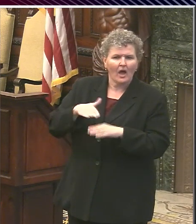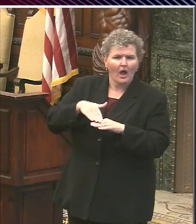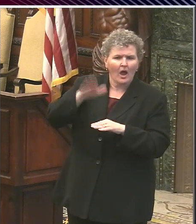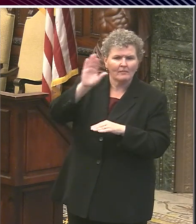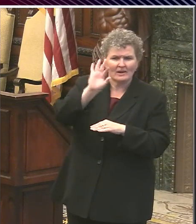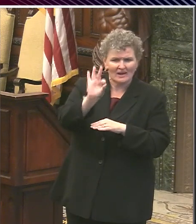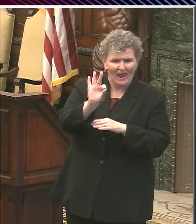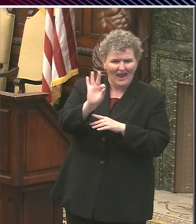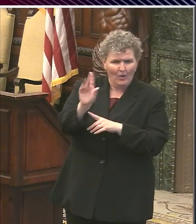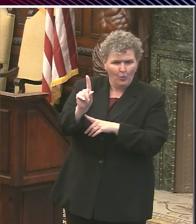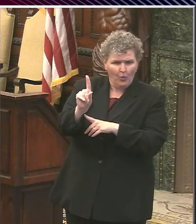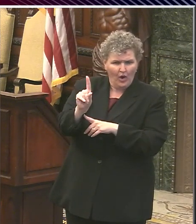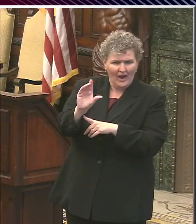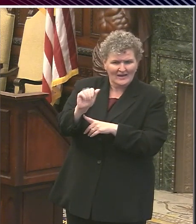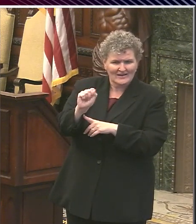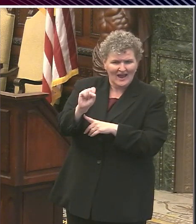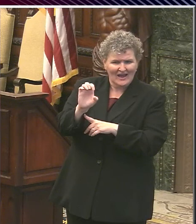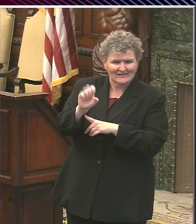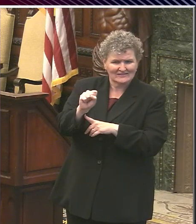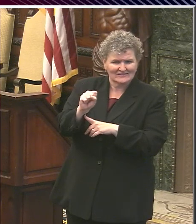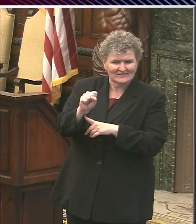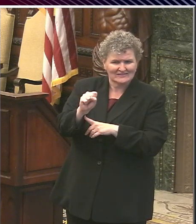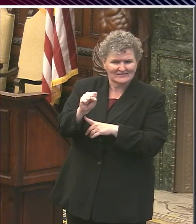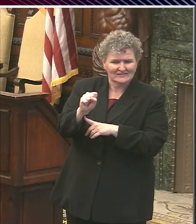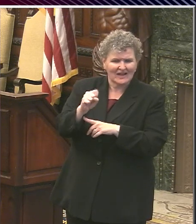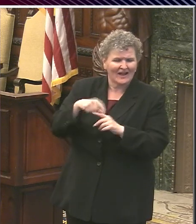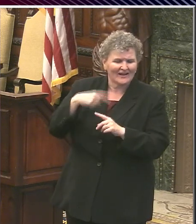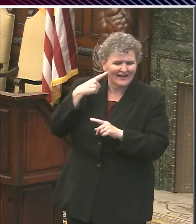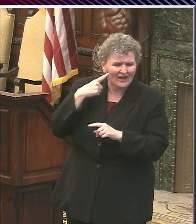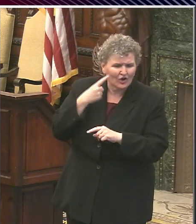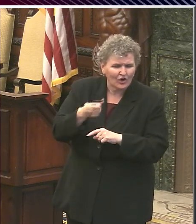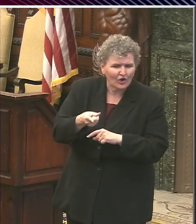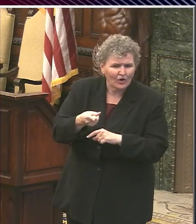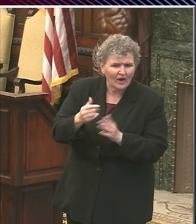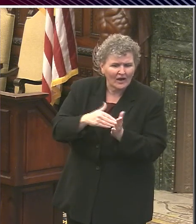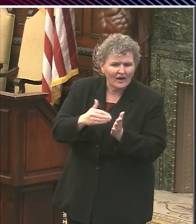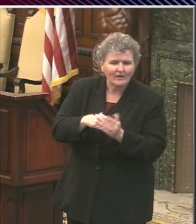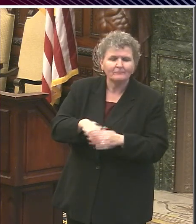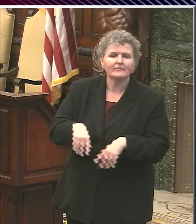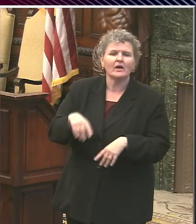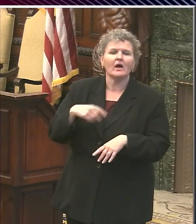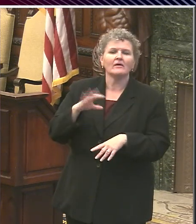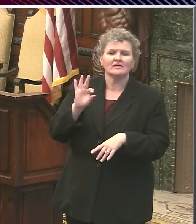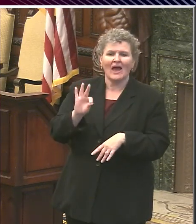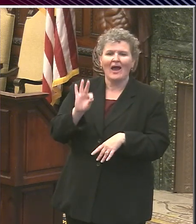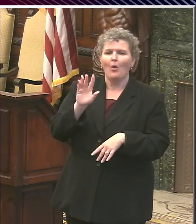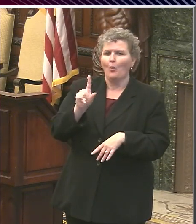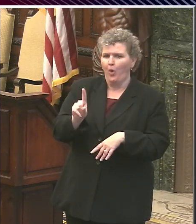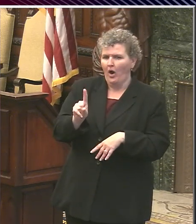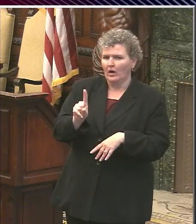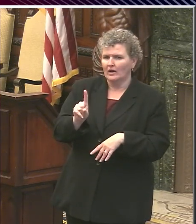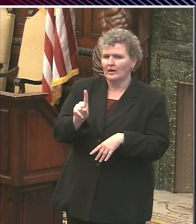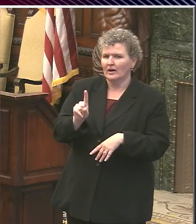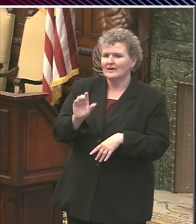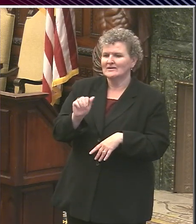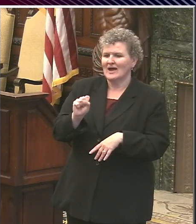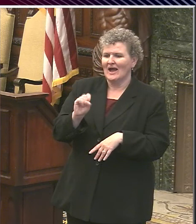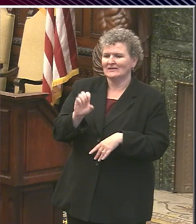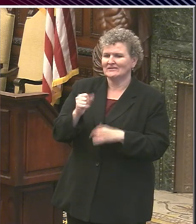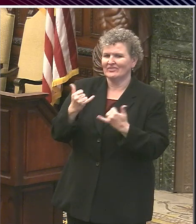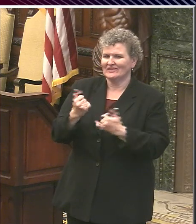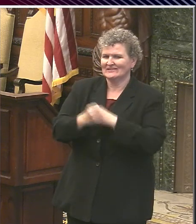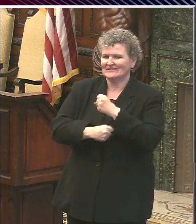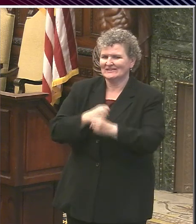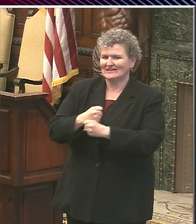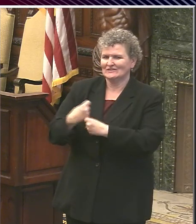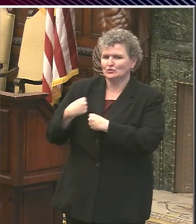cases this year. You cut out. I'm sorry, you cut out there. Could you say that again? 91 cases this year so